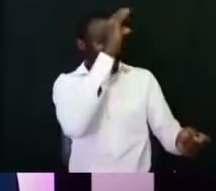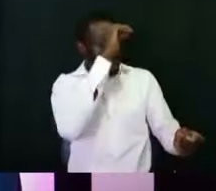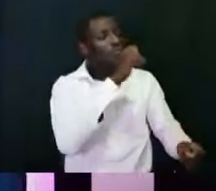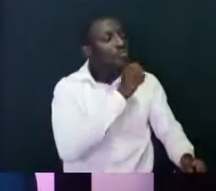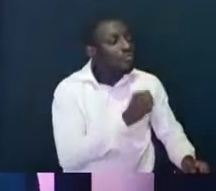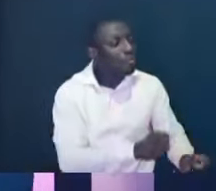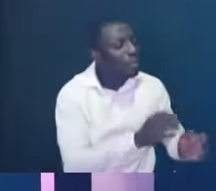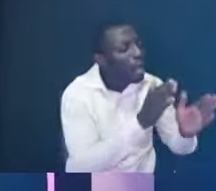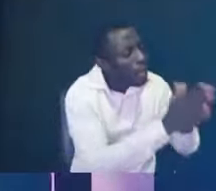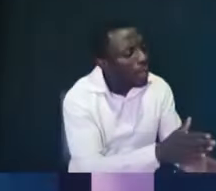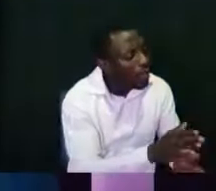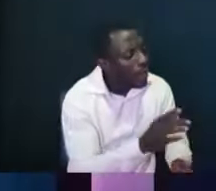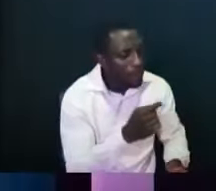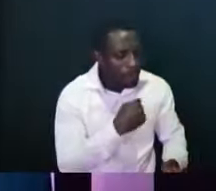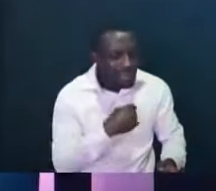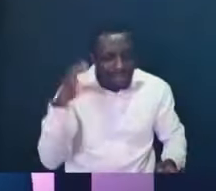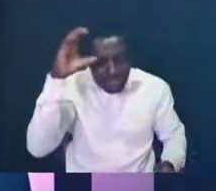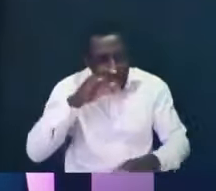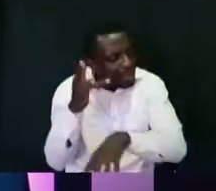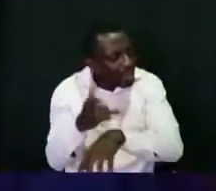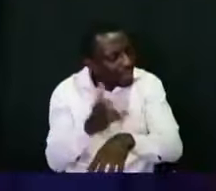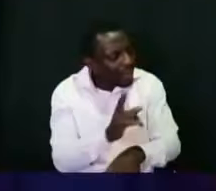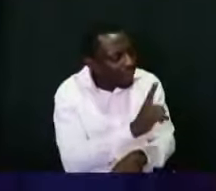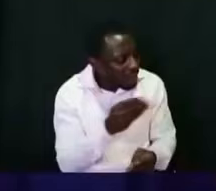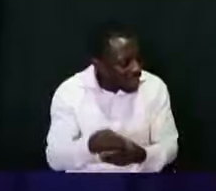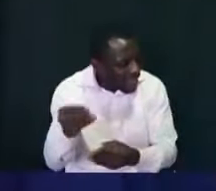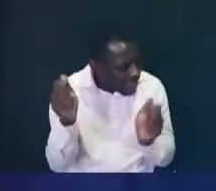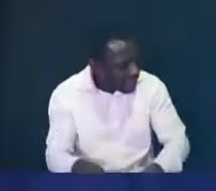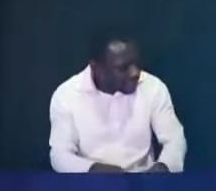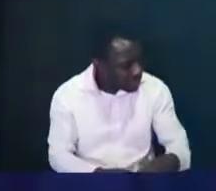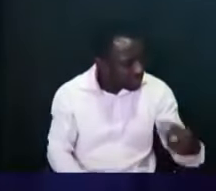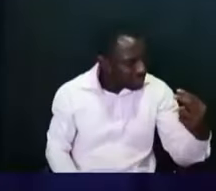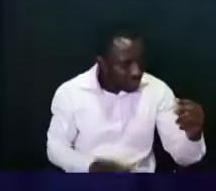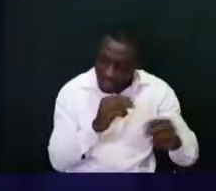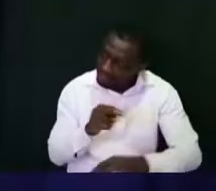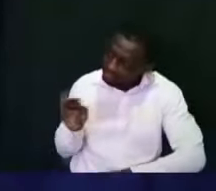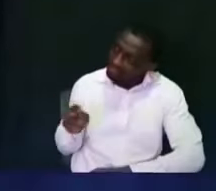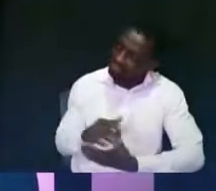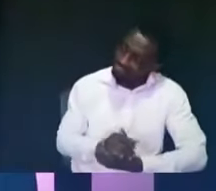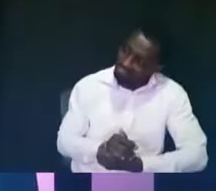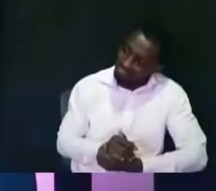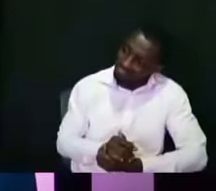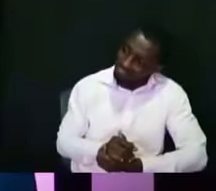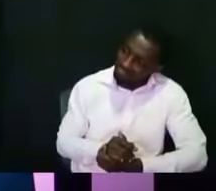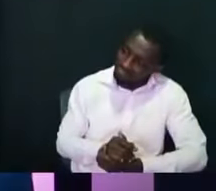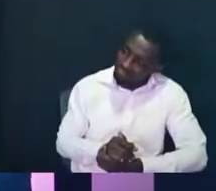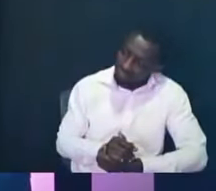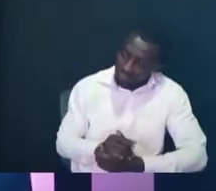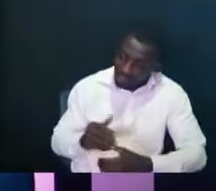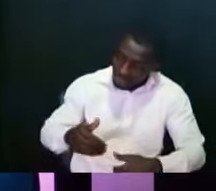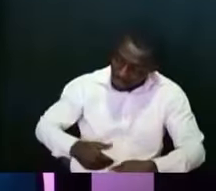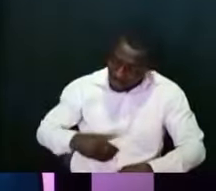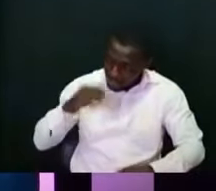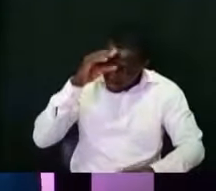some drink to buy? Na bo sasa hina menya nsa ato. The old man looked at him and told him. Na ora no hwe ni din no se. See, young